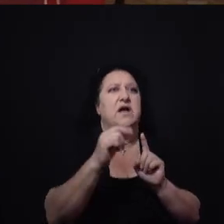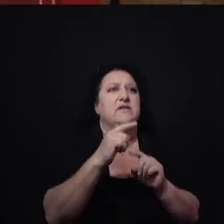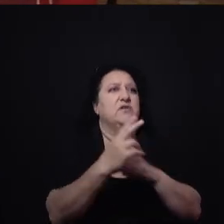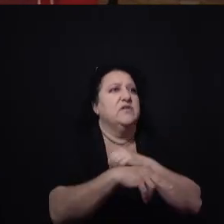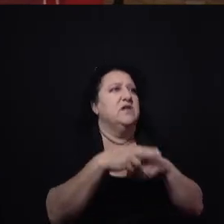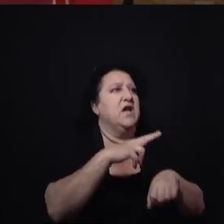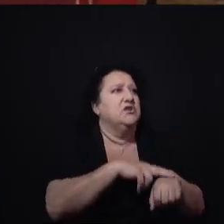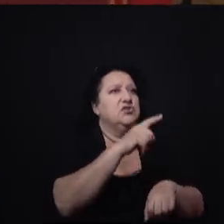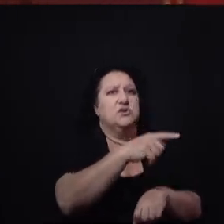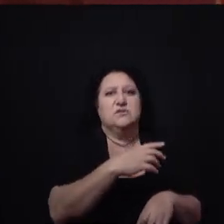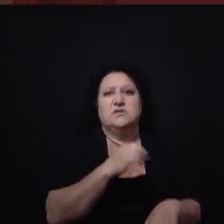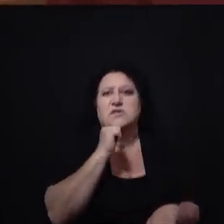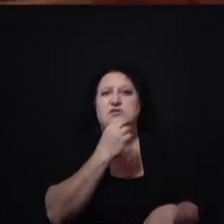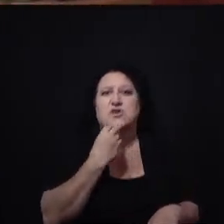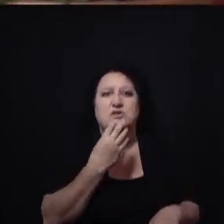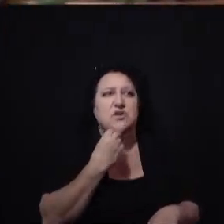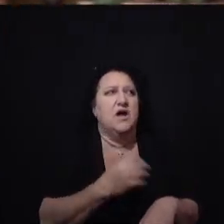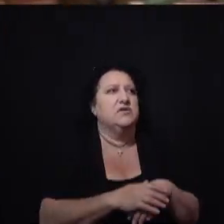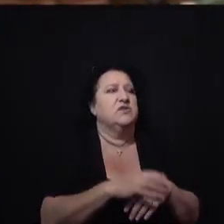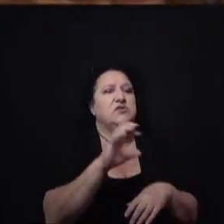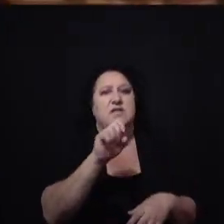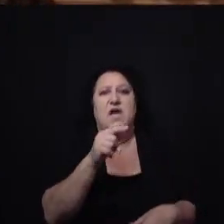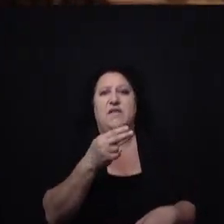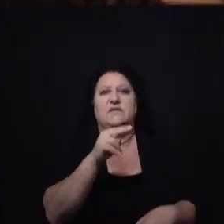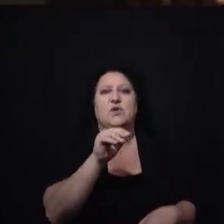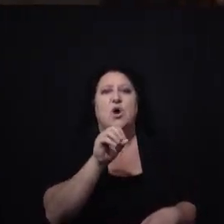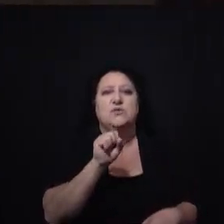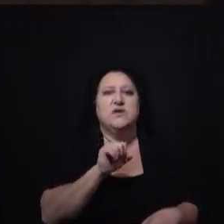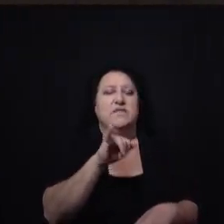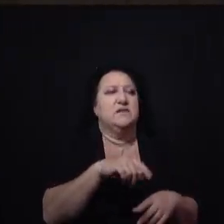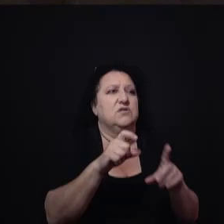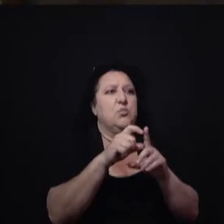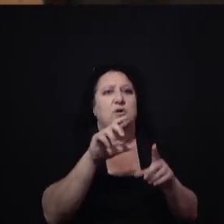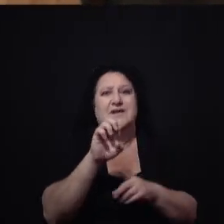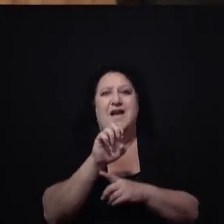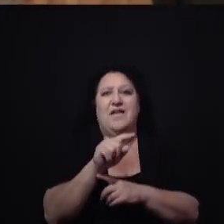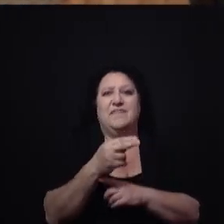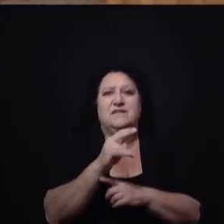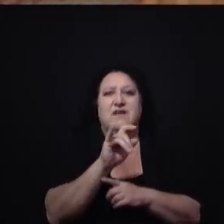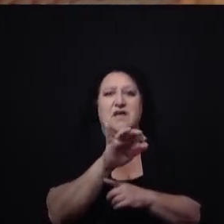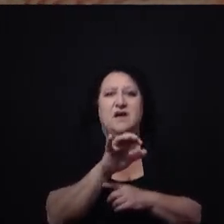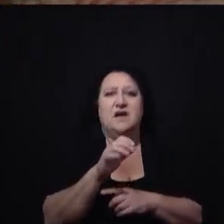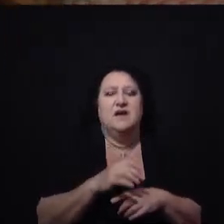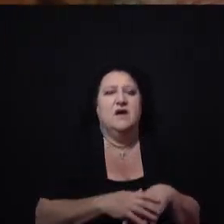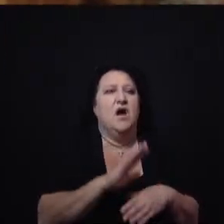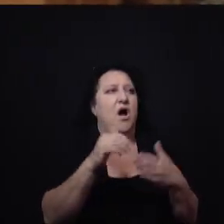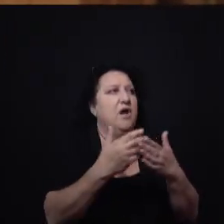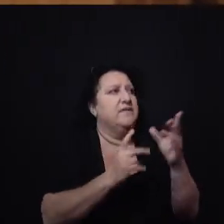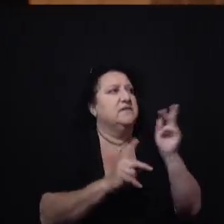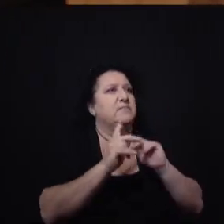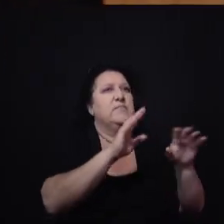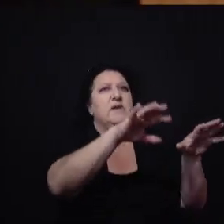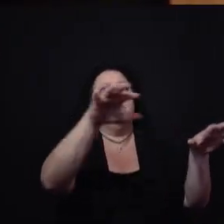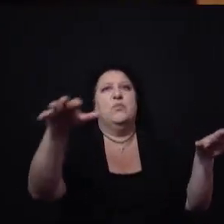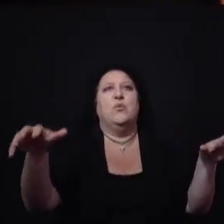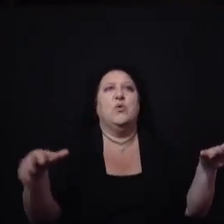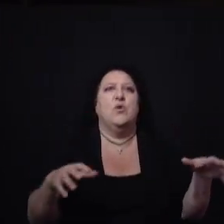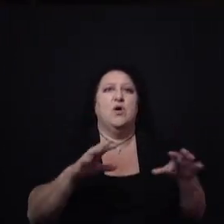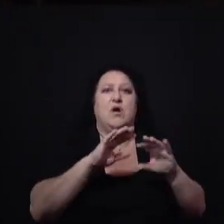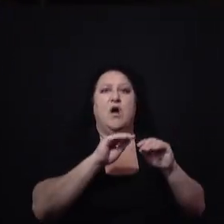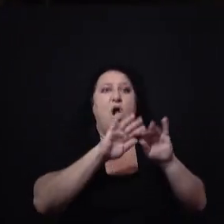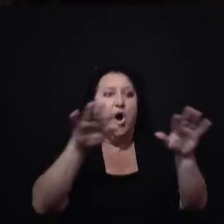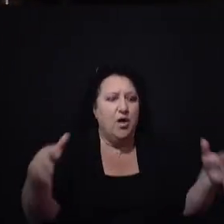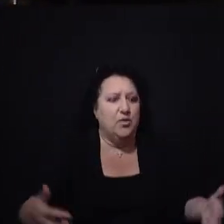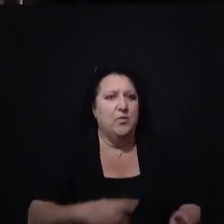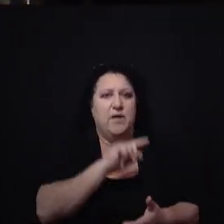ethnos, we say it in Greek, which is where we get our word ethnic, all the different people groups of the world. I will give you as a light to all of